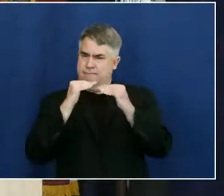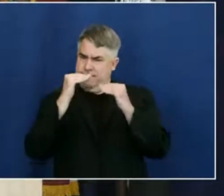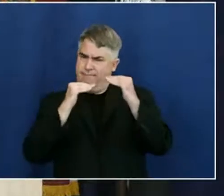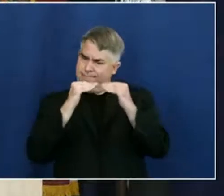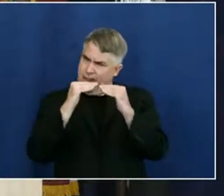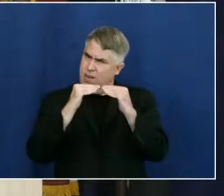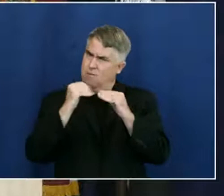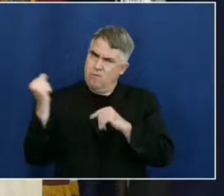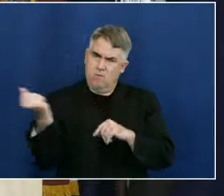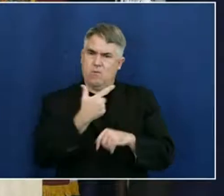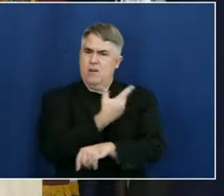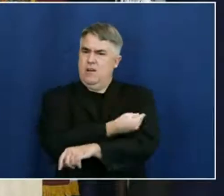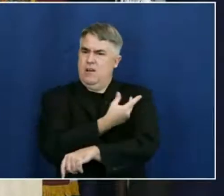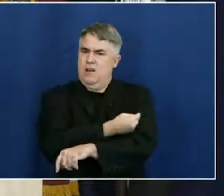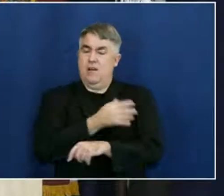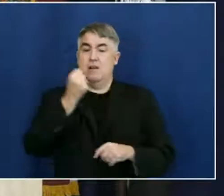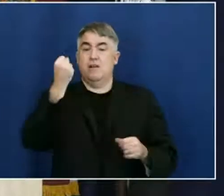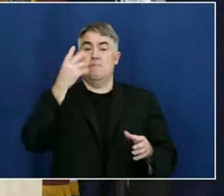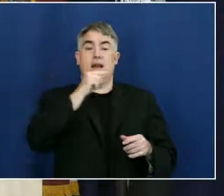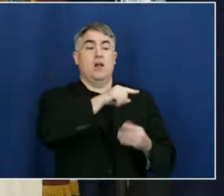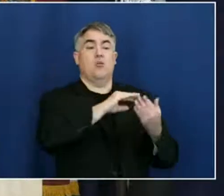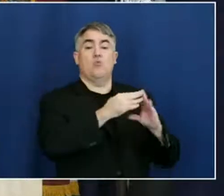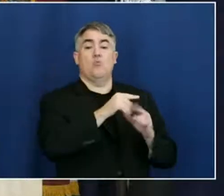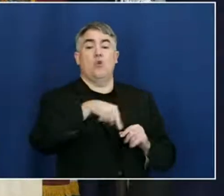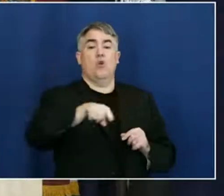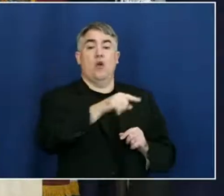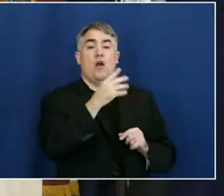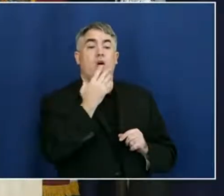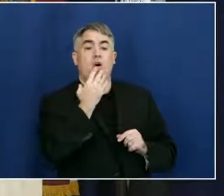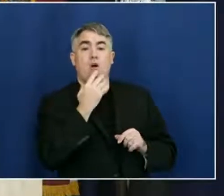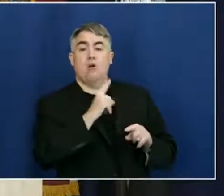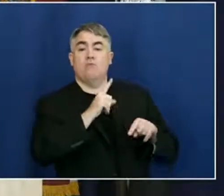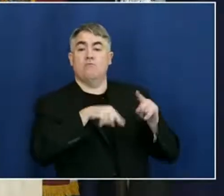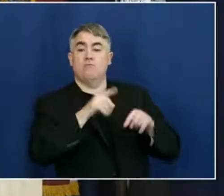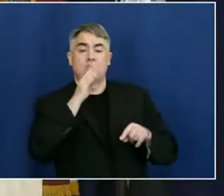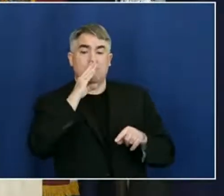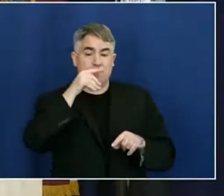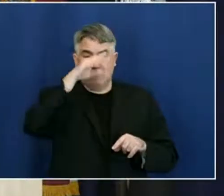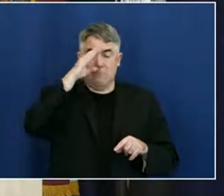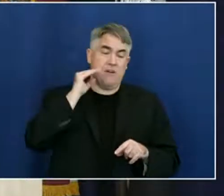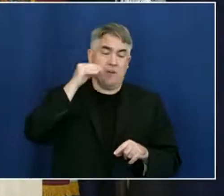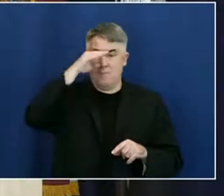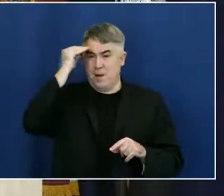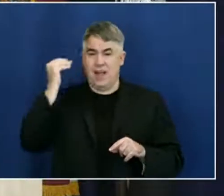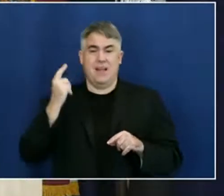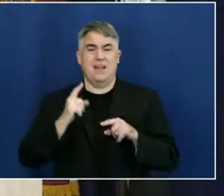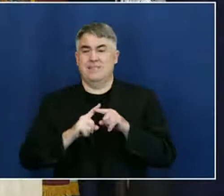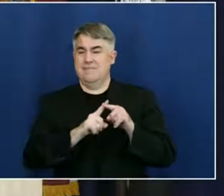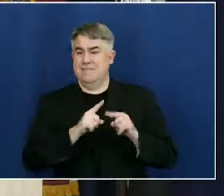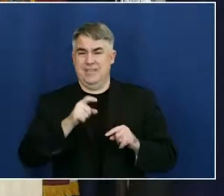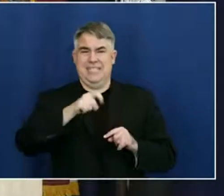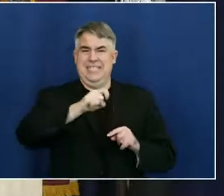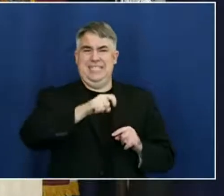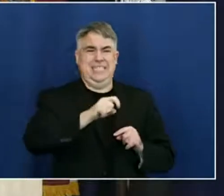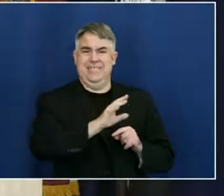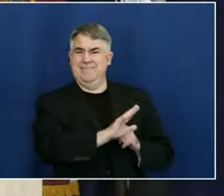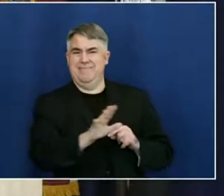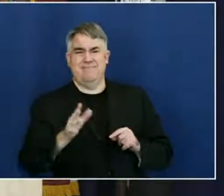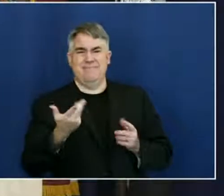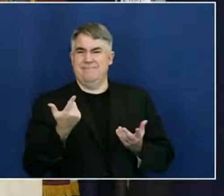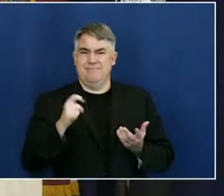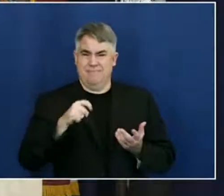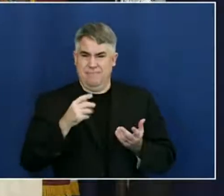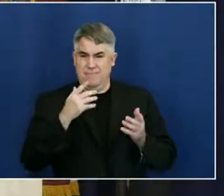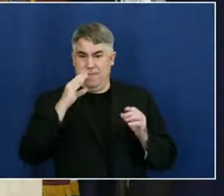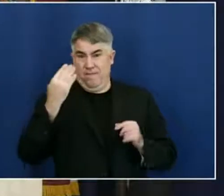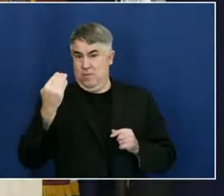of color. We know that the vaccine numbers in our communities of color remain lower, right? 14% in the Latino community, 11%